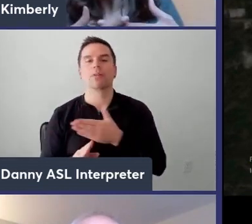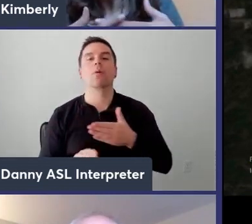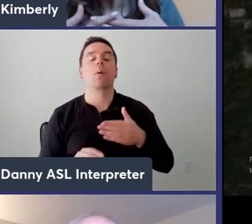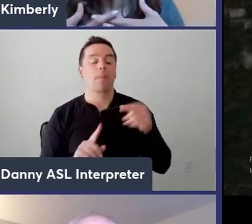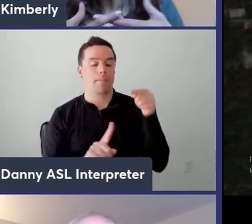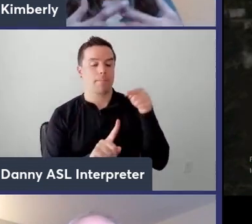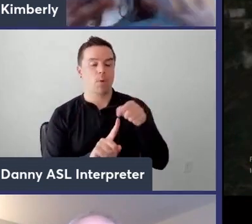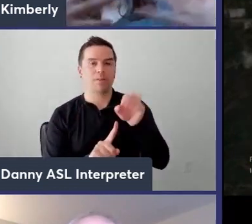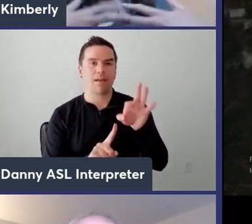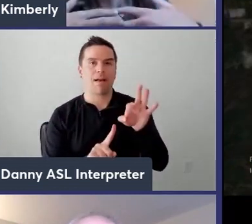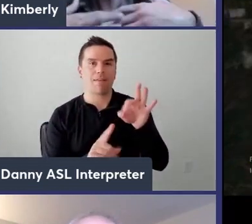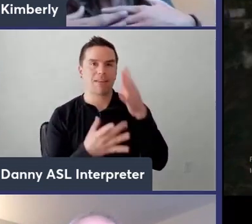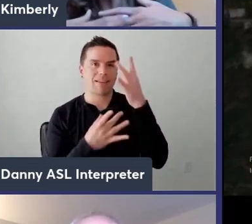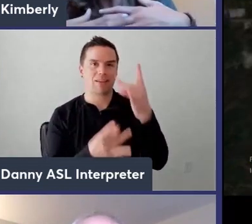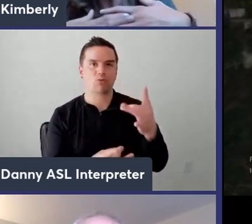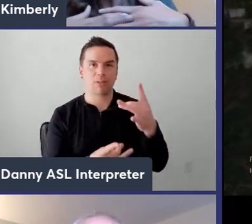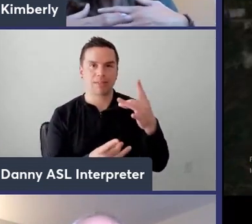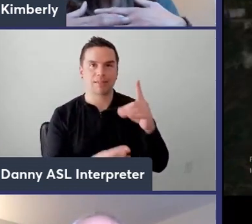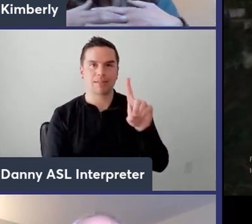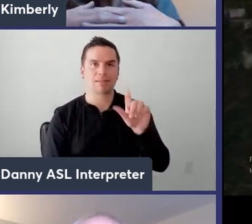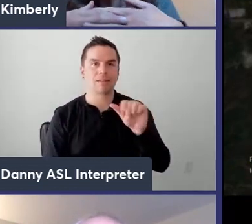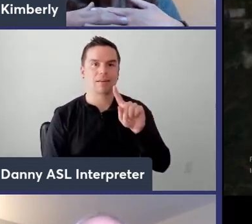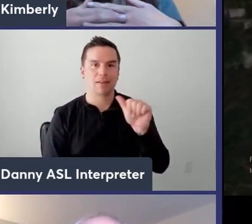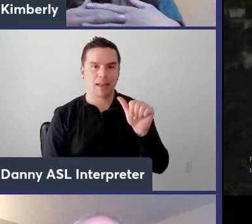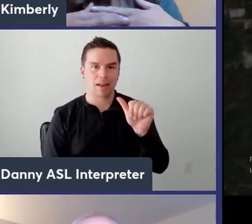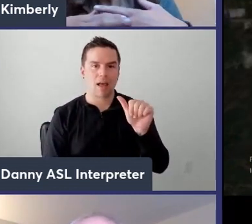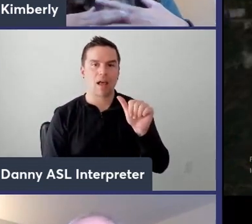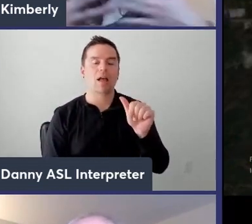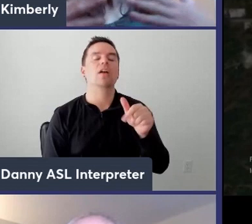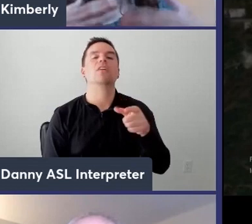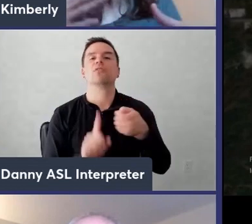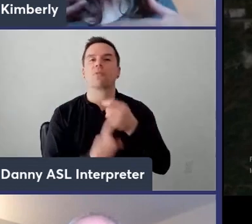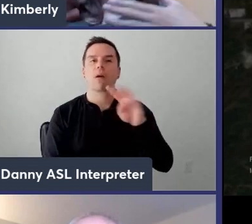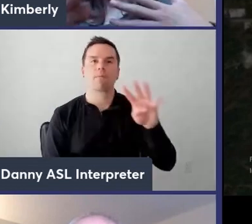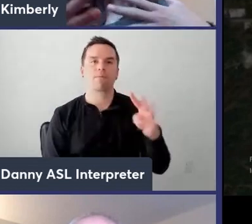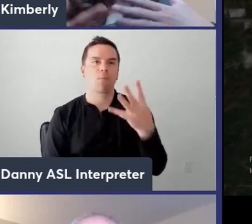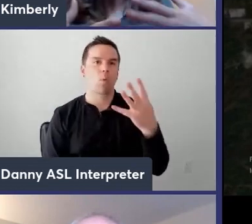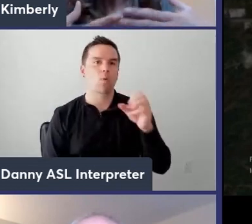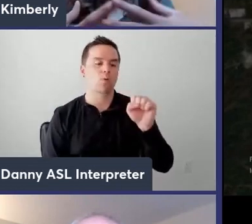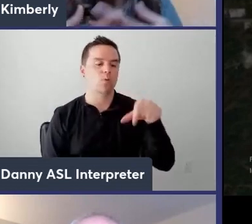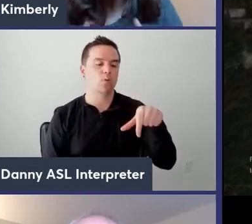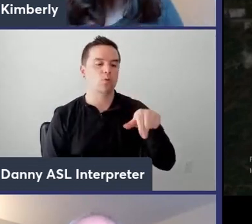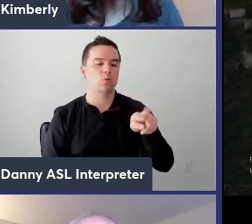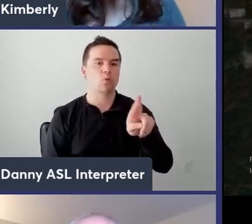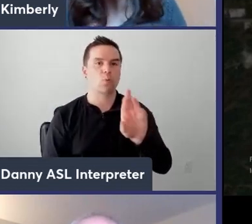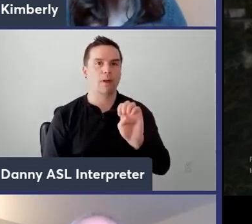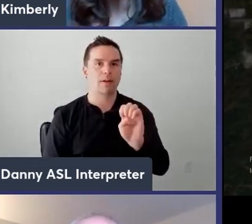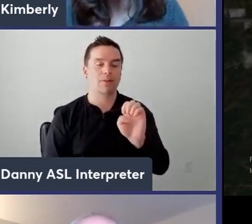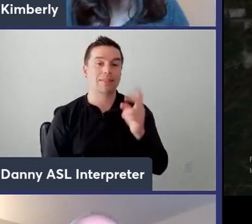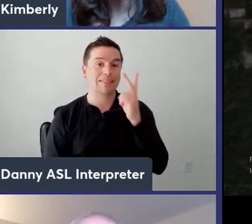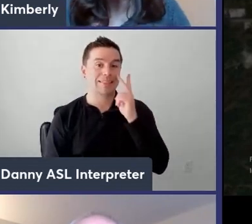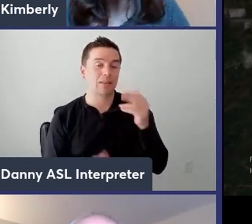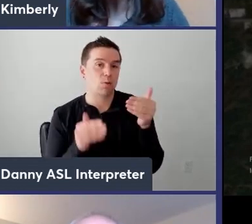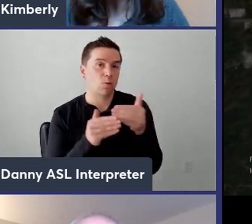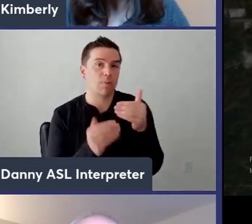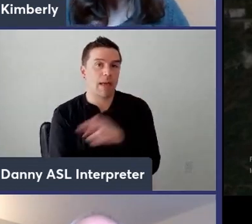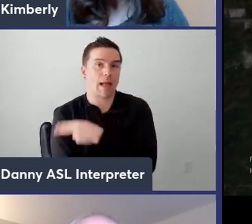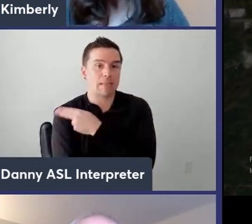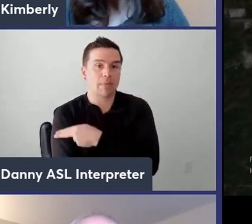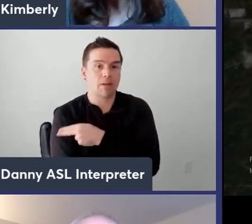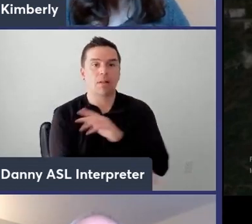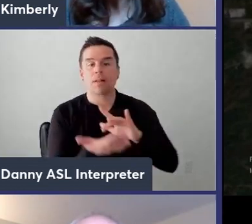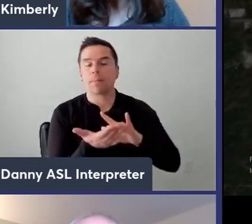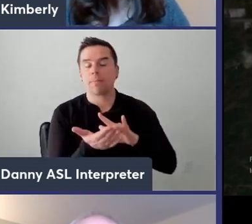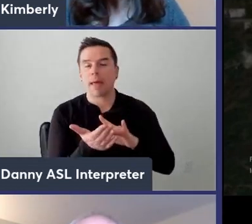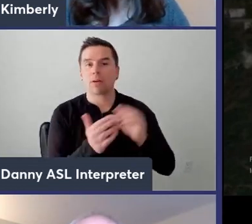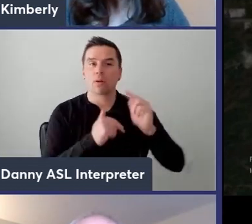interest data from, in this case, I'm going to pull this data from Foursquare. And so I can see nearest hospitals, medical facilities, and airports. And